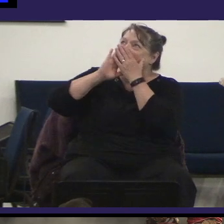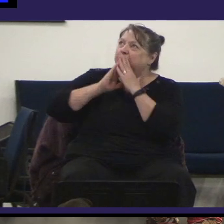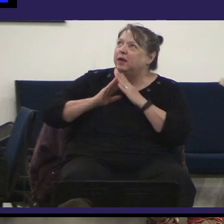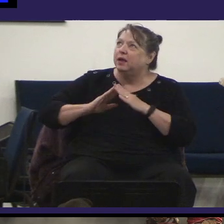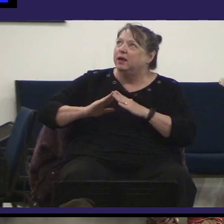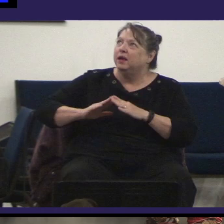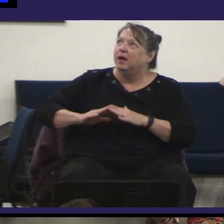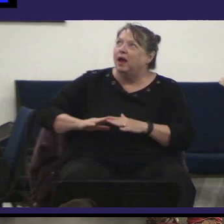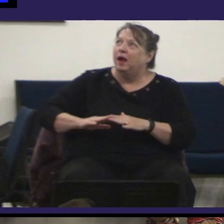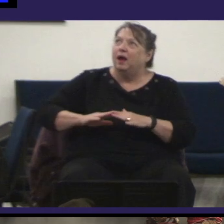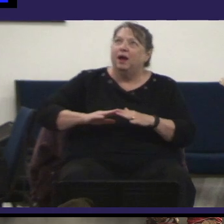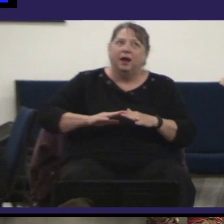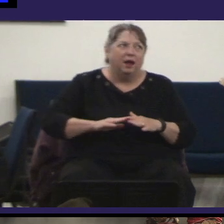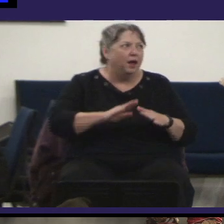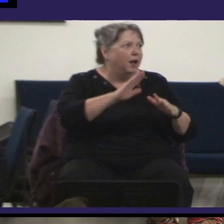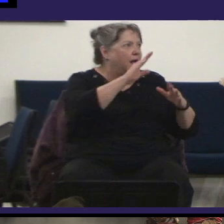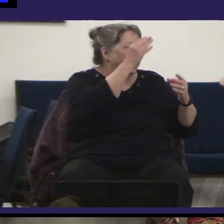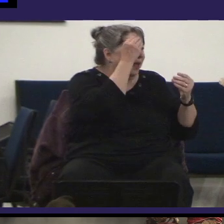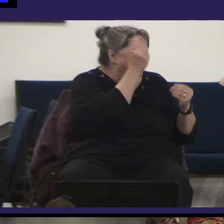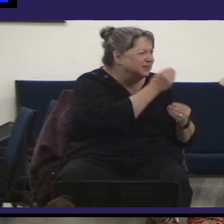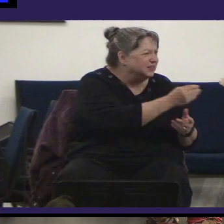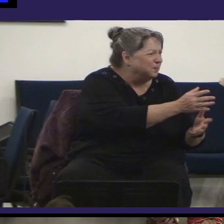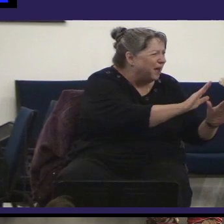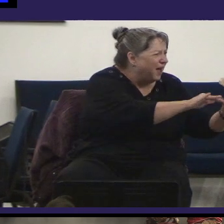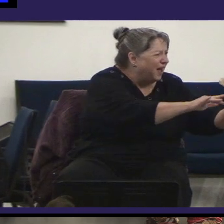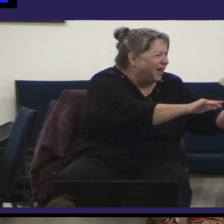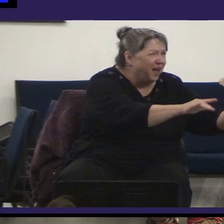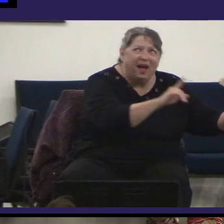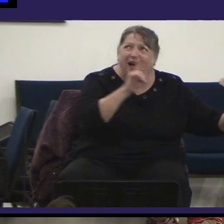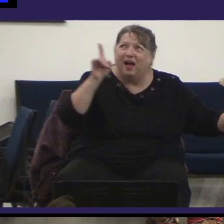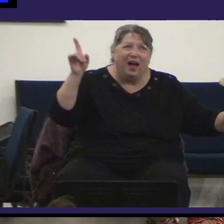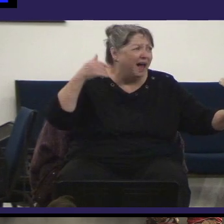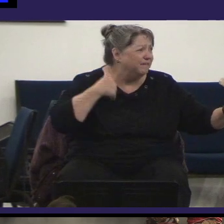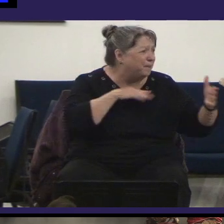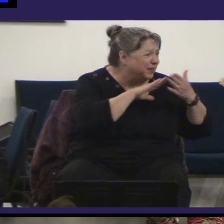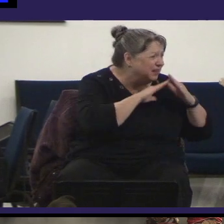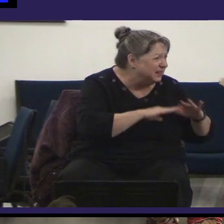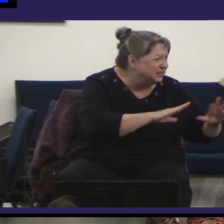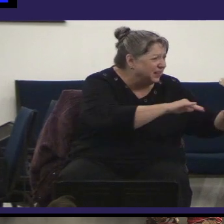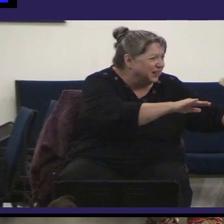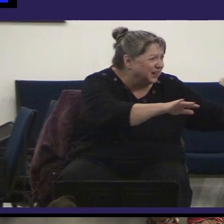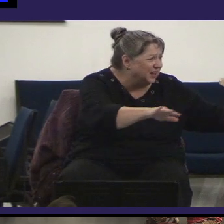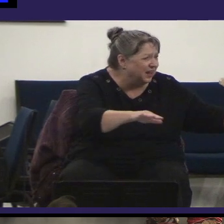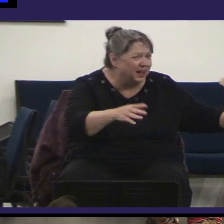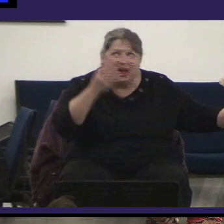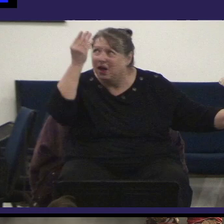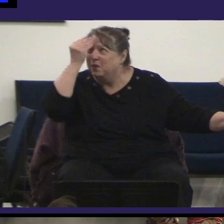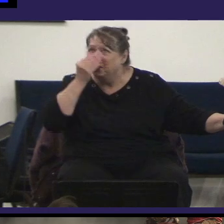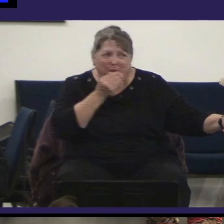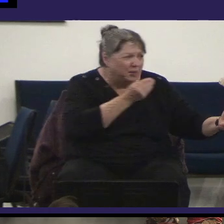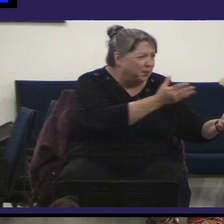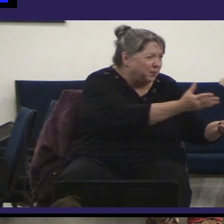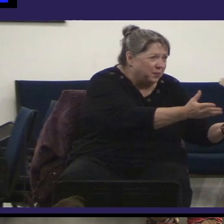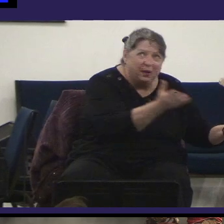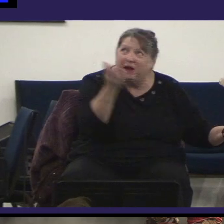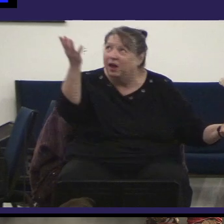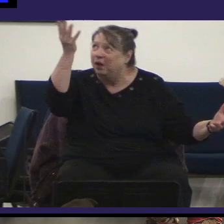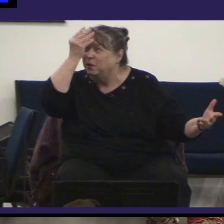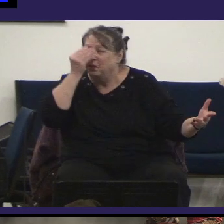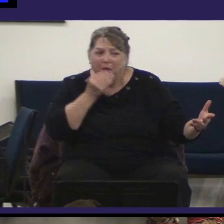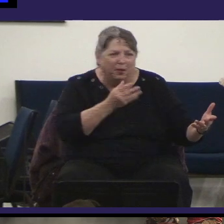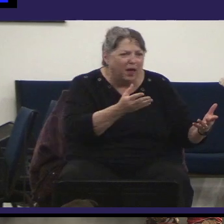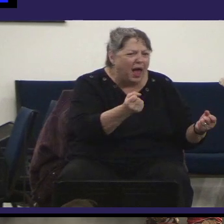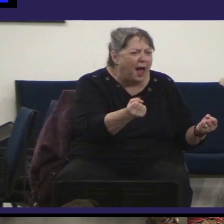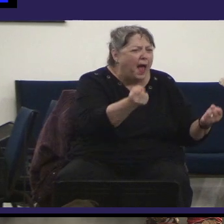peace with people. We want to tell people about that peace. Oh, boy, do we need that today. How